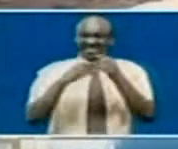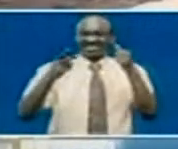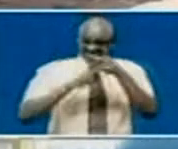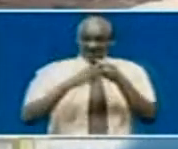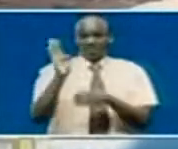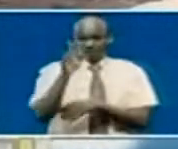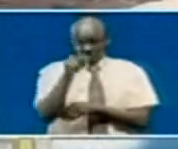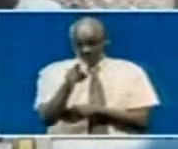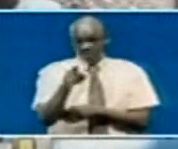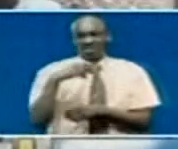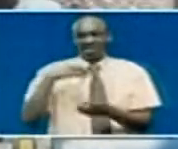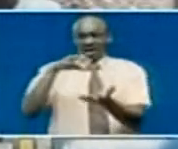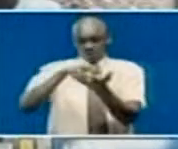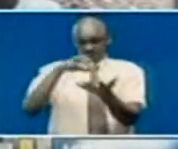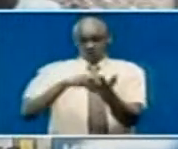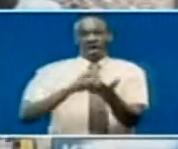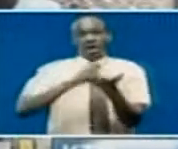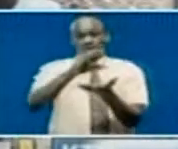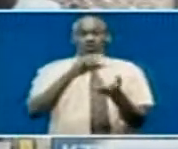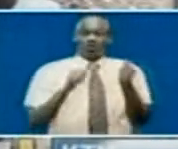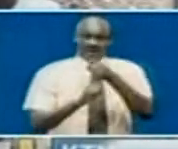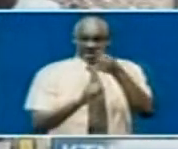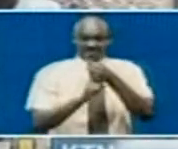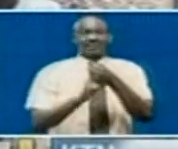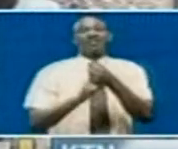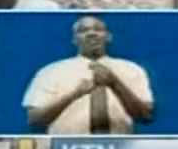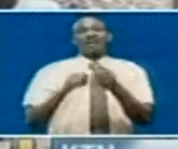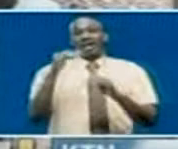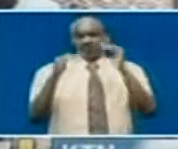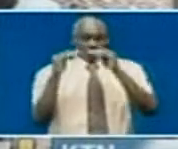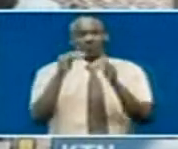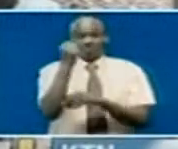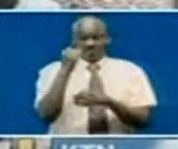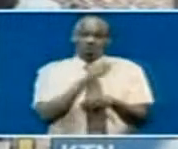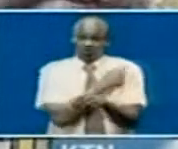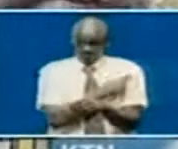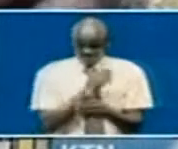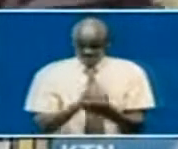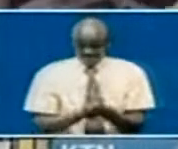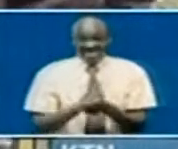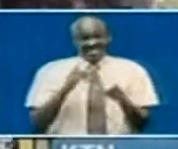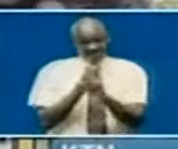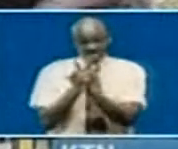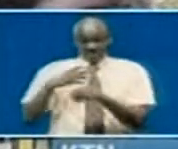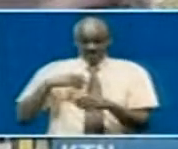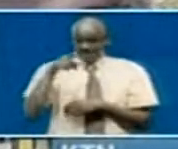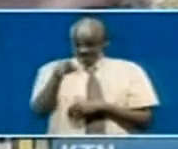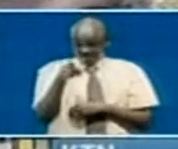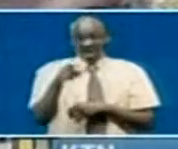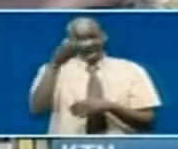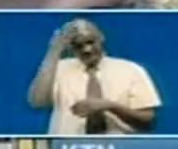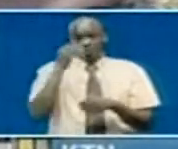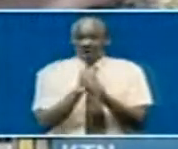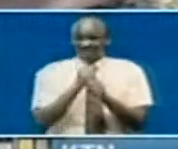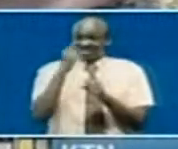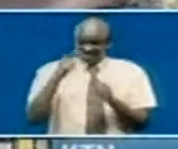shillings as conditional allocations to finance level 5 hospitals. Health workers across counties are on a ghost law, protesting over